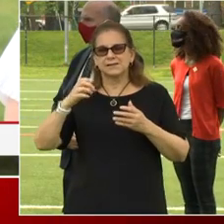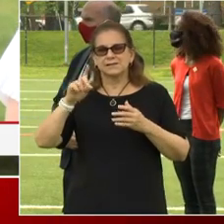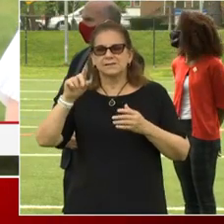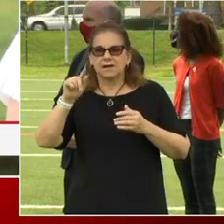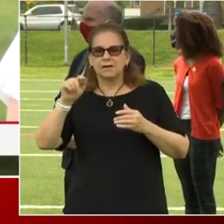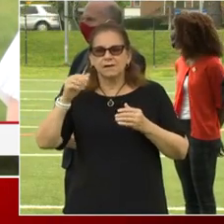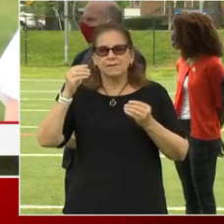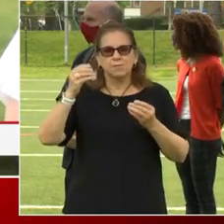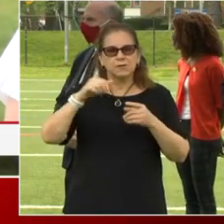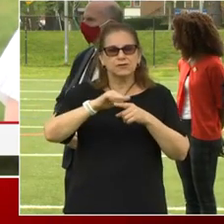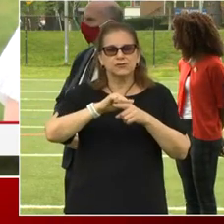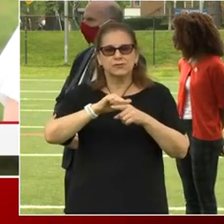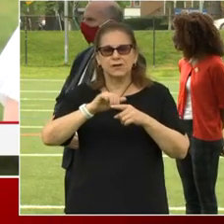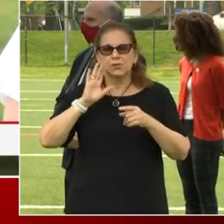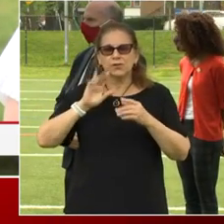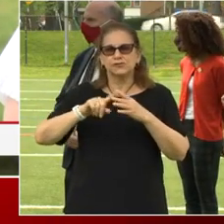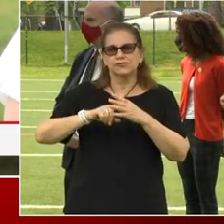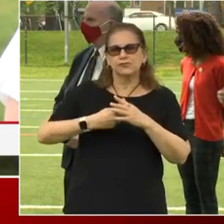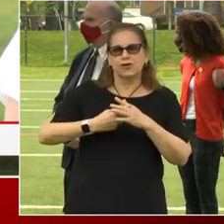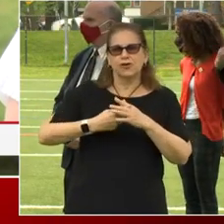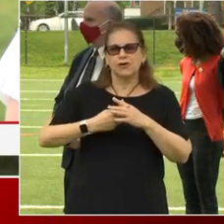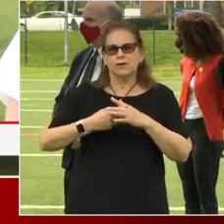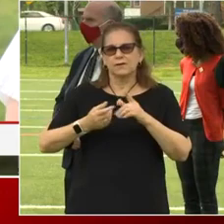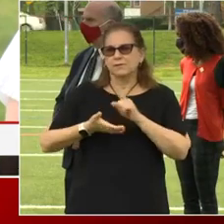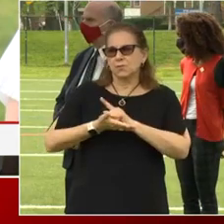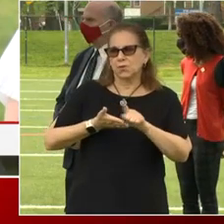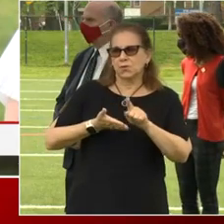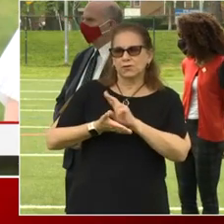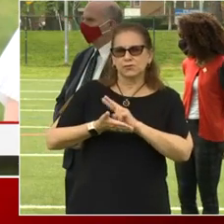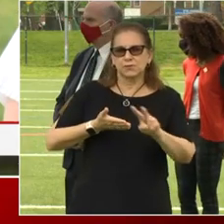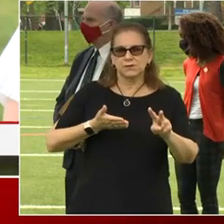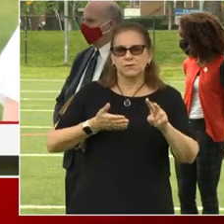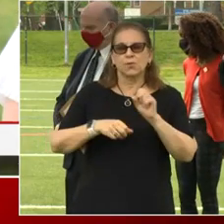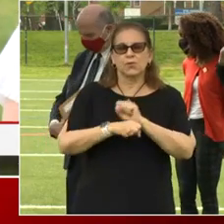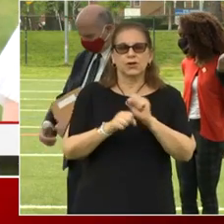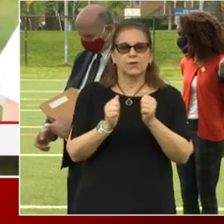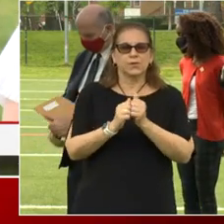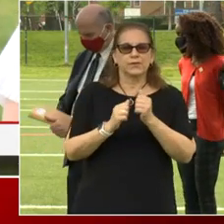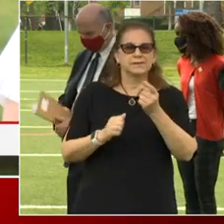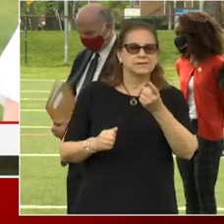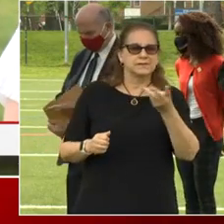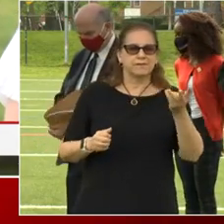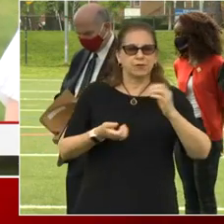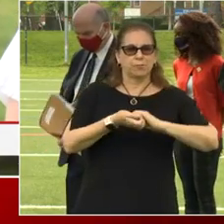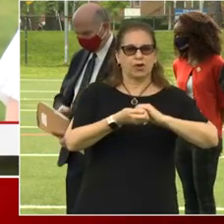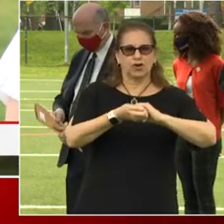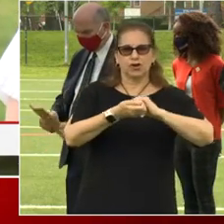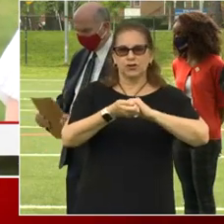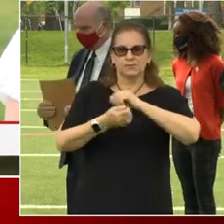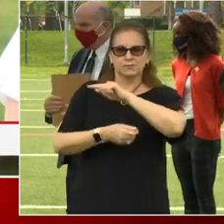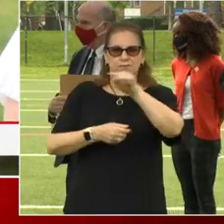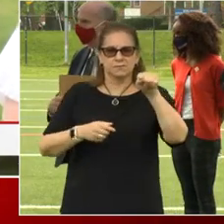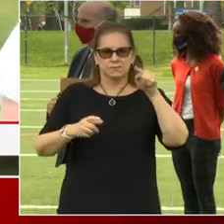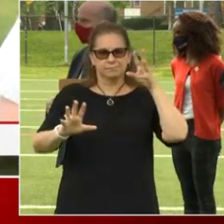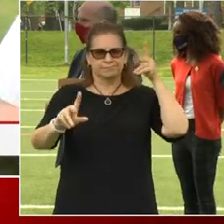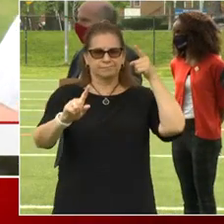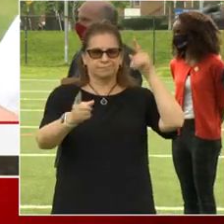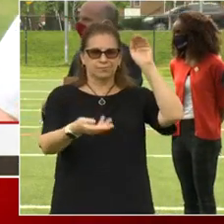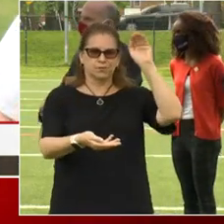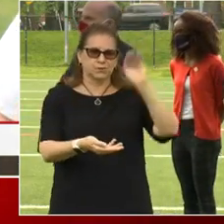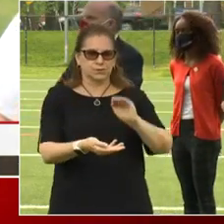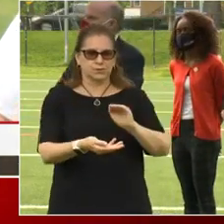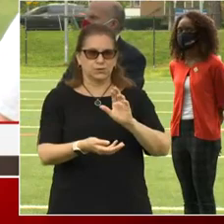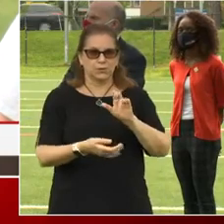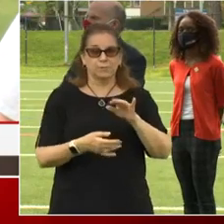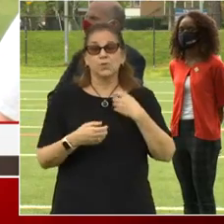which should be kicking off here within the next week or so. Working with several of our partners. They're still going out and they're still getting guns,